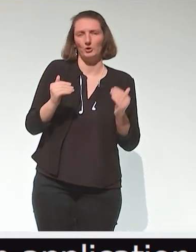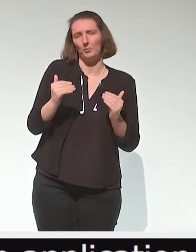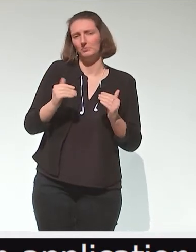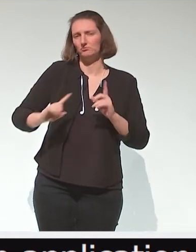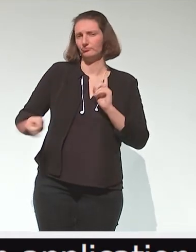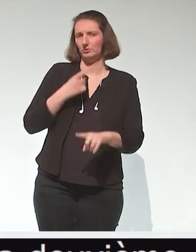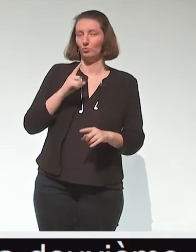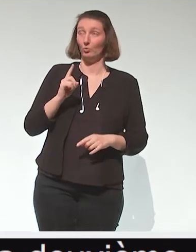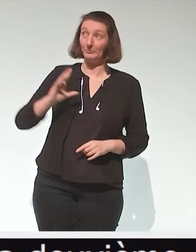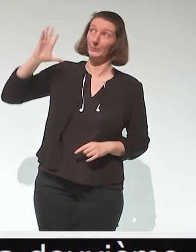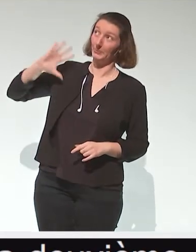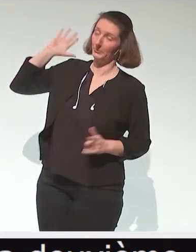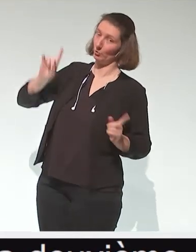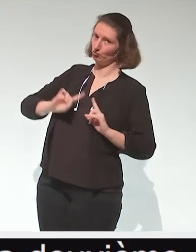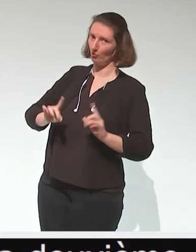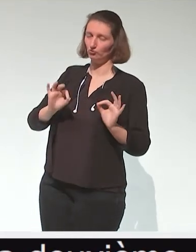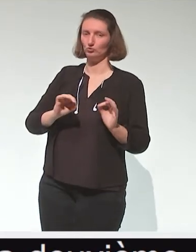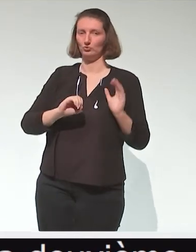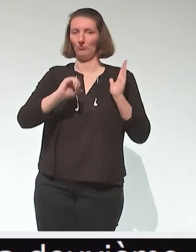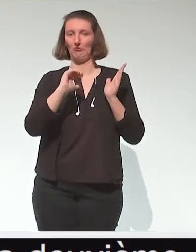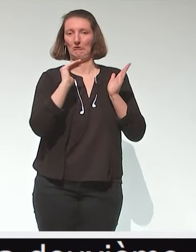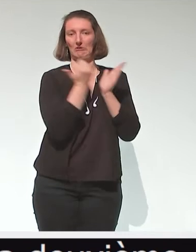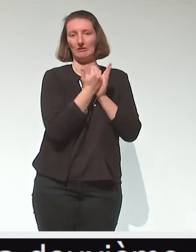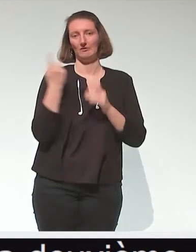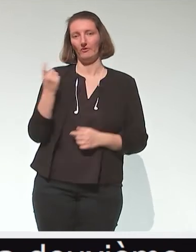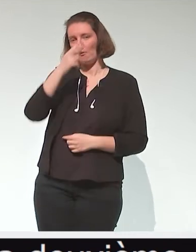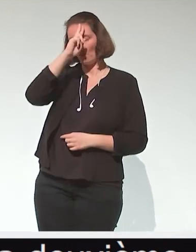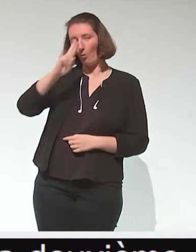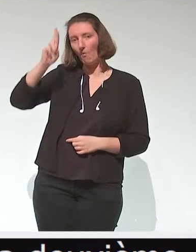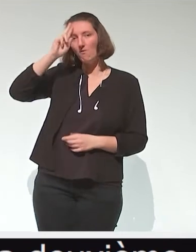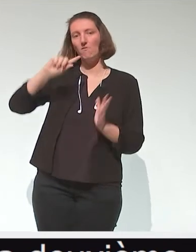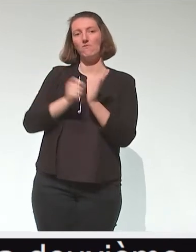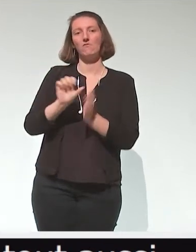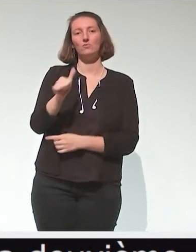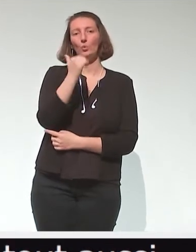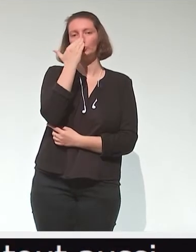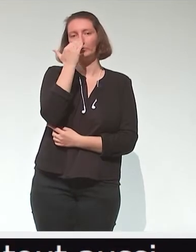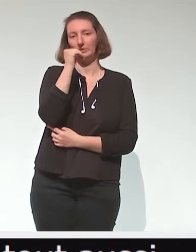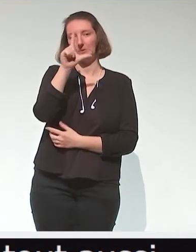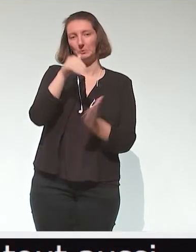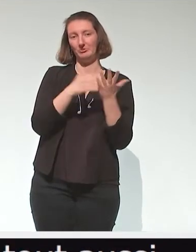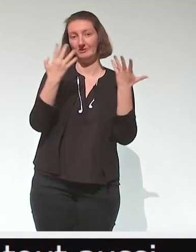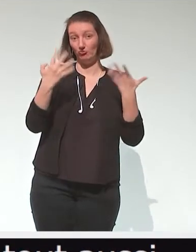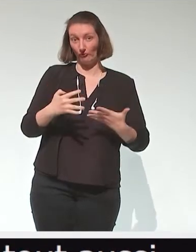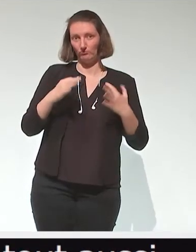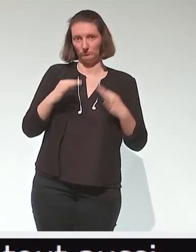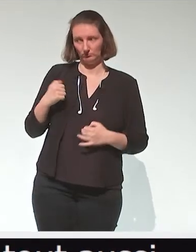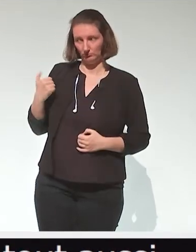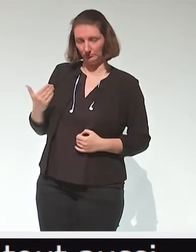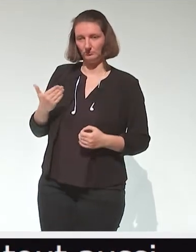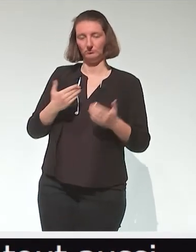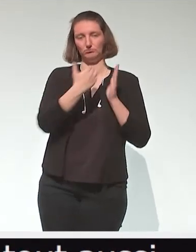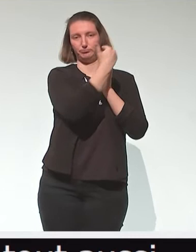not as recent, but which is not that old because it's a royal decree from